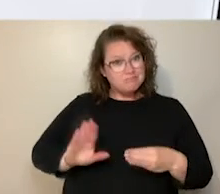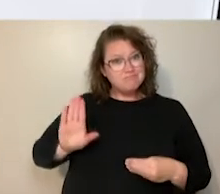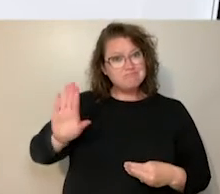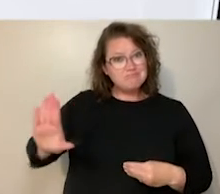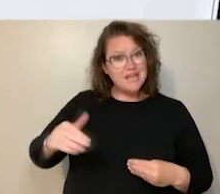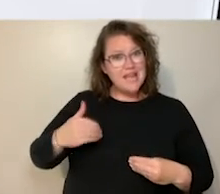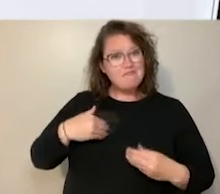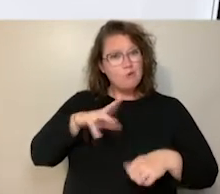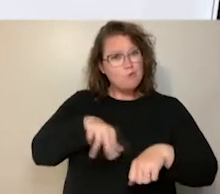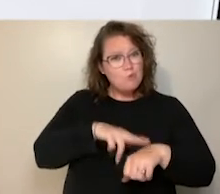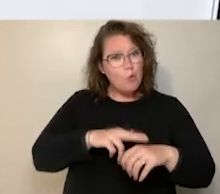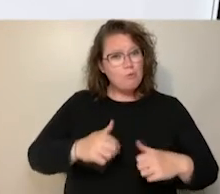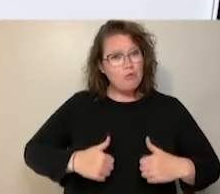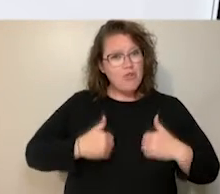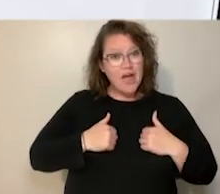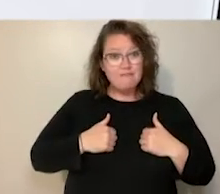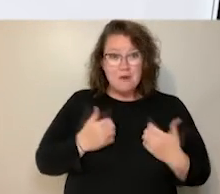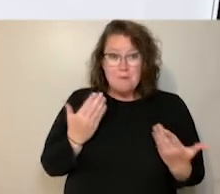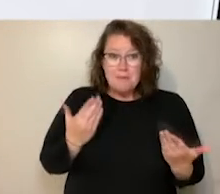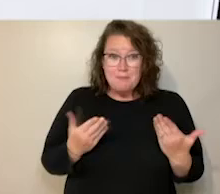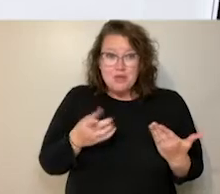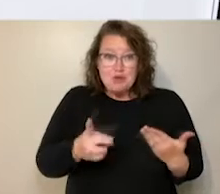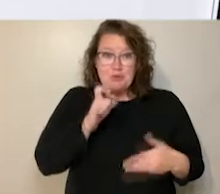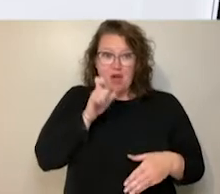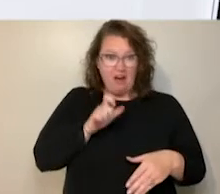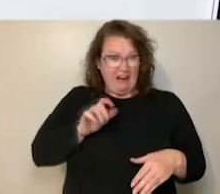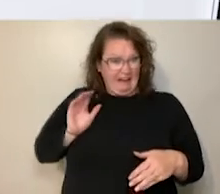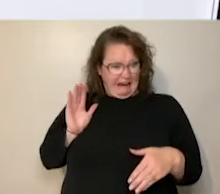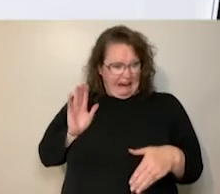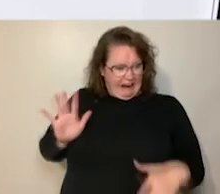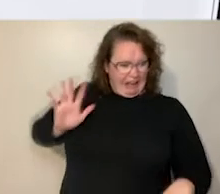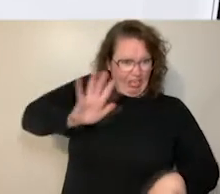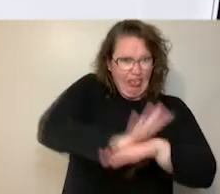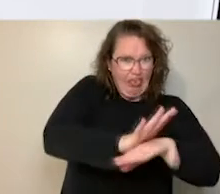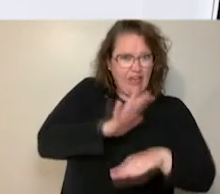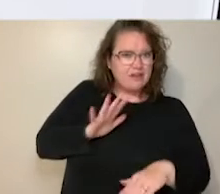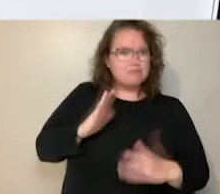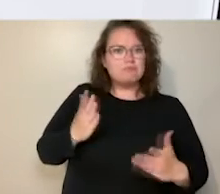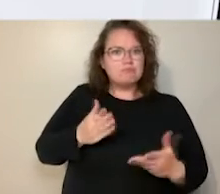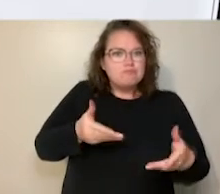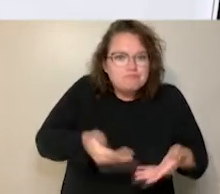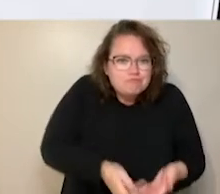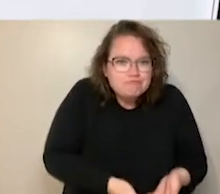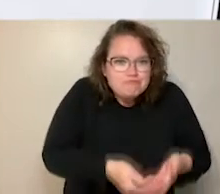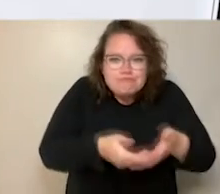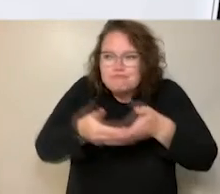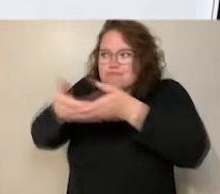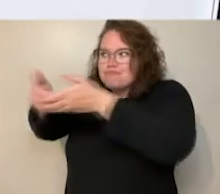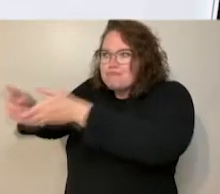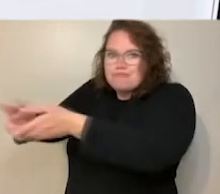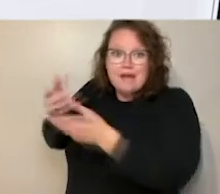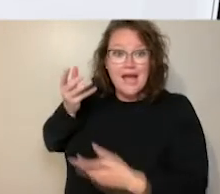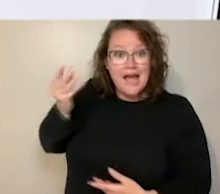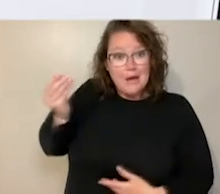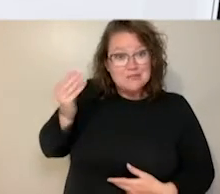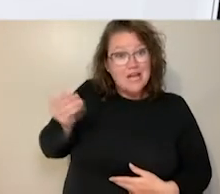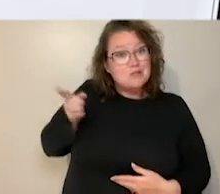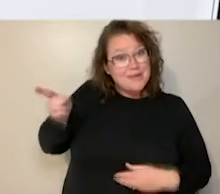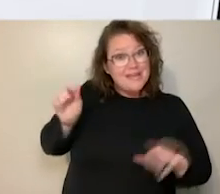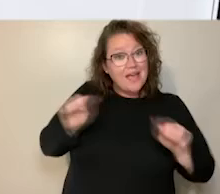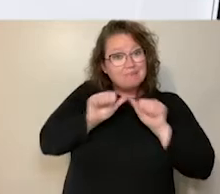friend Fly, and maybe instead of stepping on that spider, you'll scoop him up and take him out to nature so he can continue to live his best life out